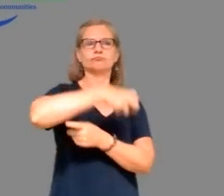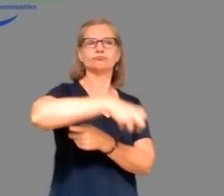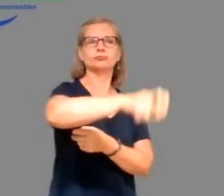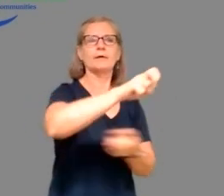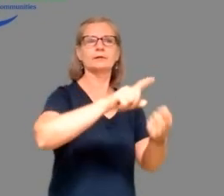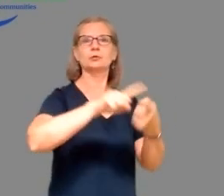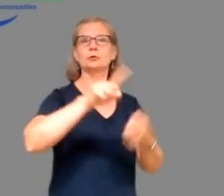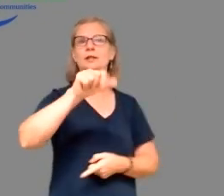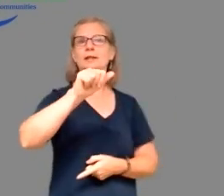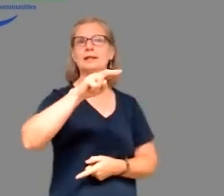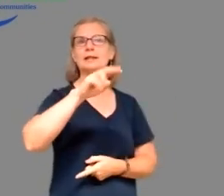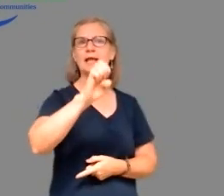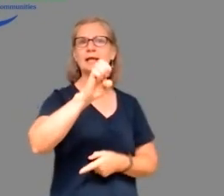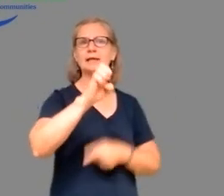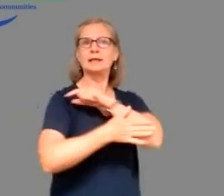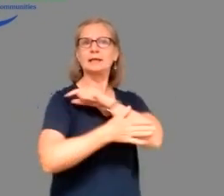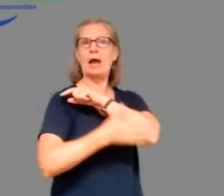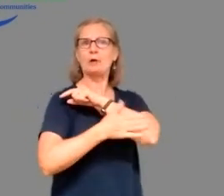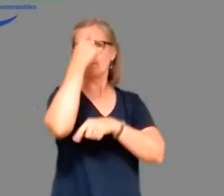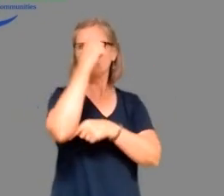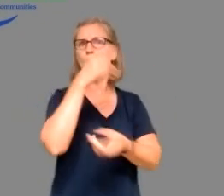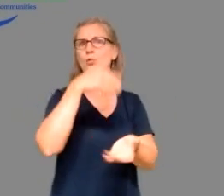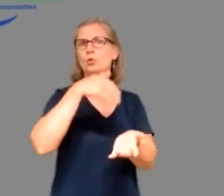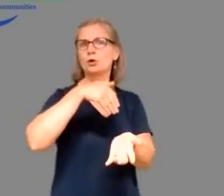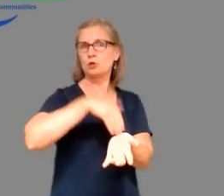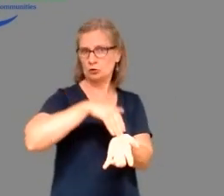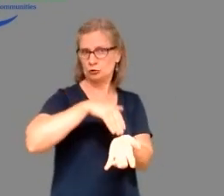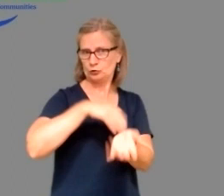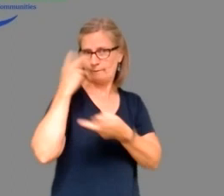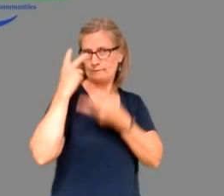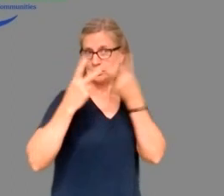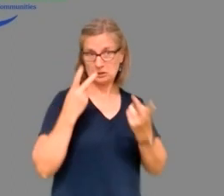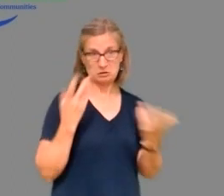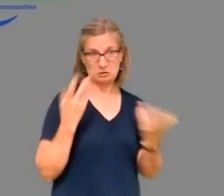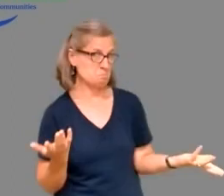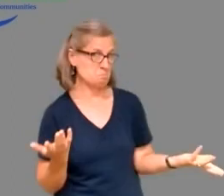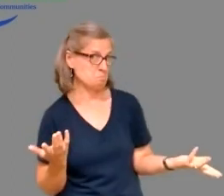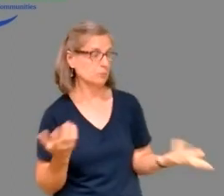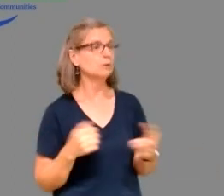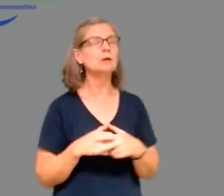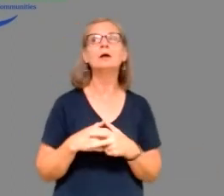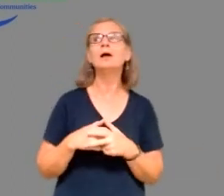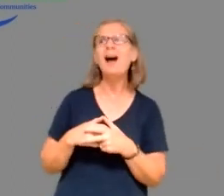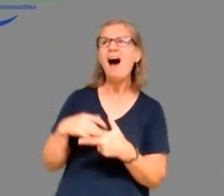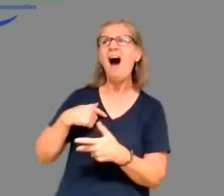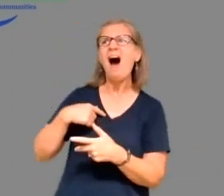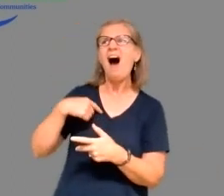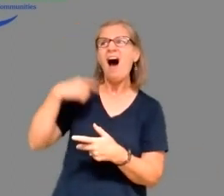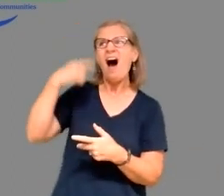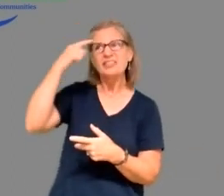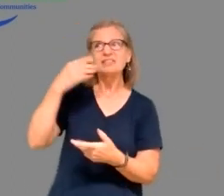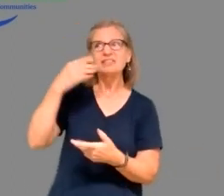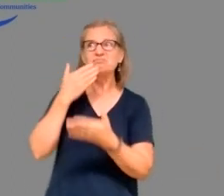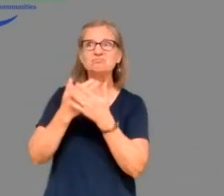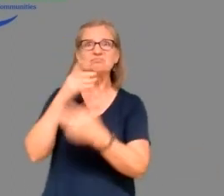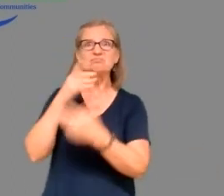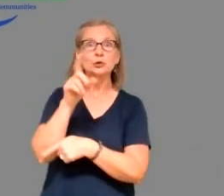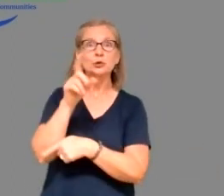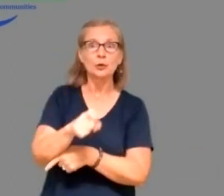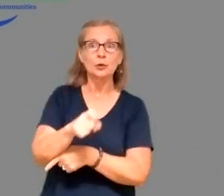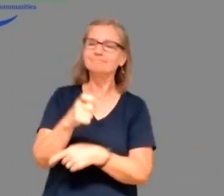No, that's a good question. I would say probably the same advice that we would typically give as far as when you're out in